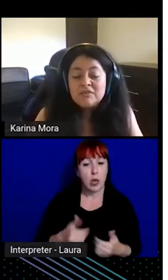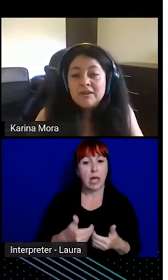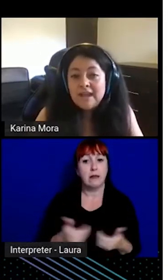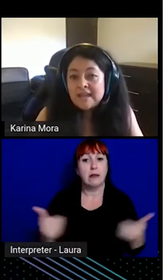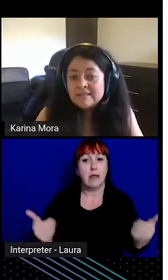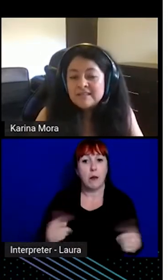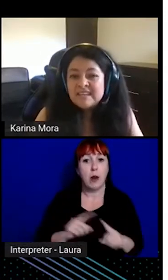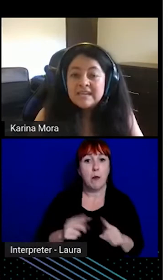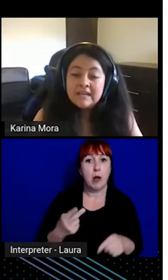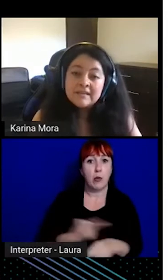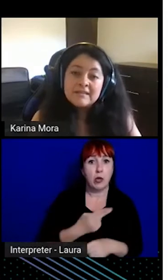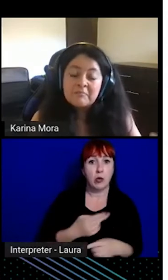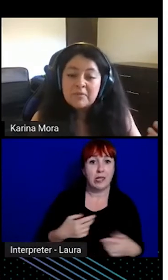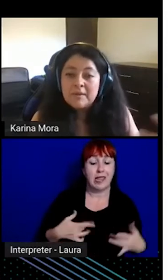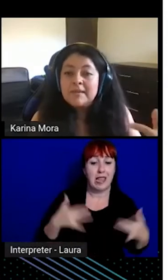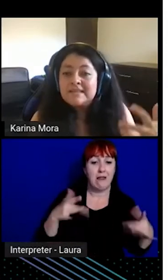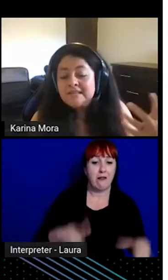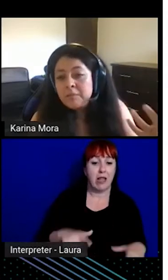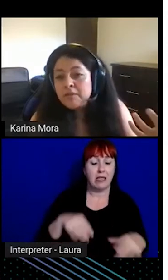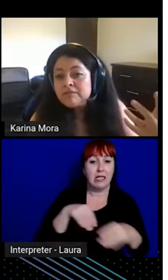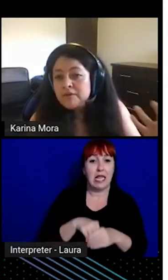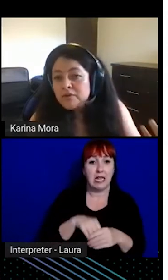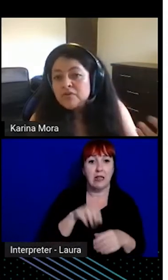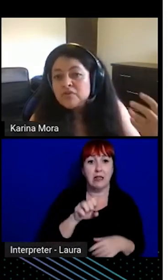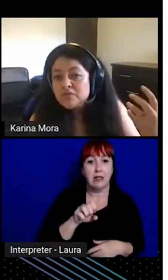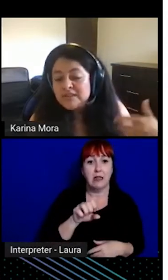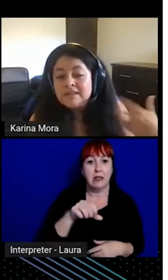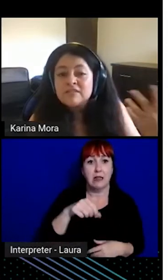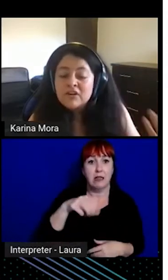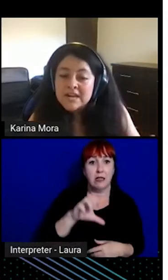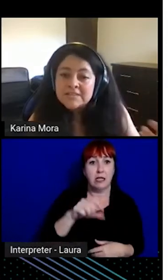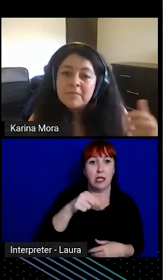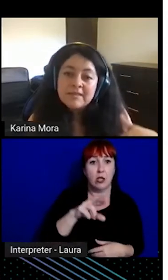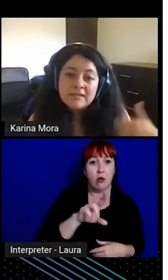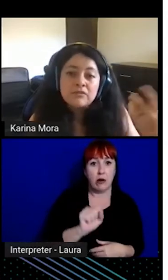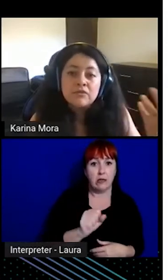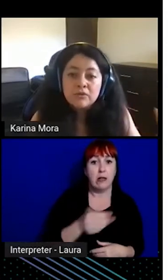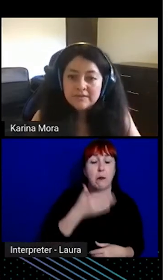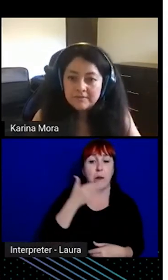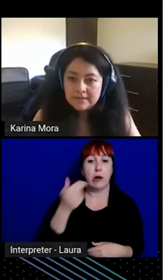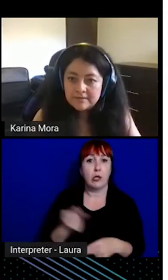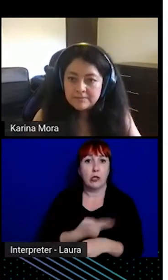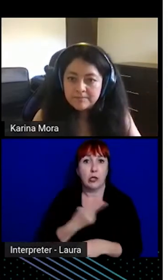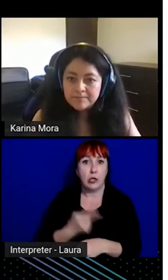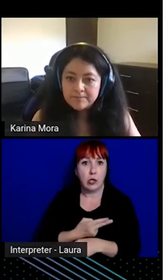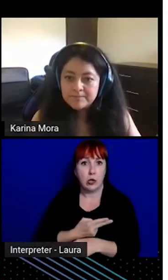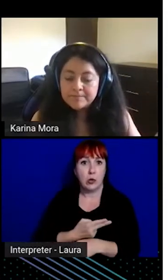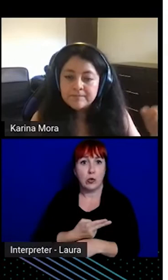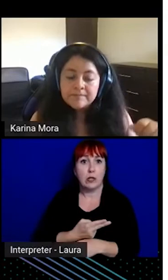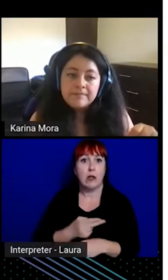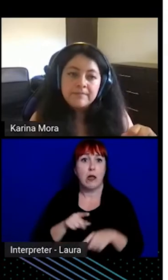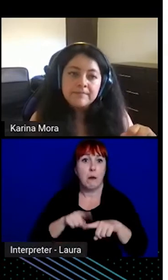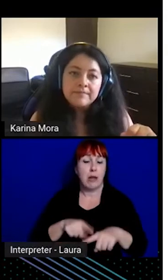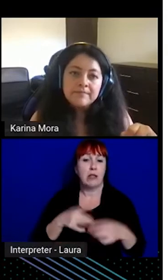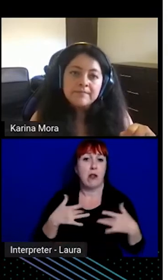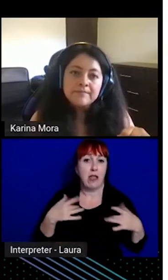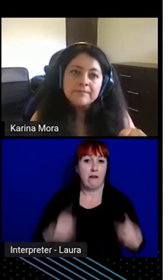in CQRS, it's probably simple for you to use an storage based on those events.